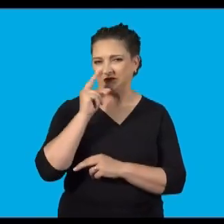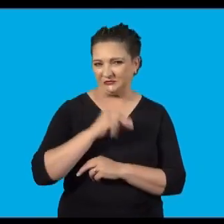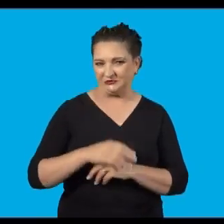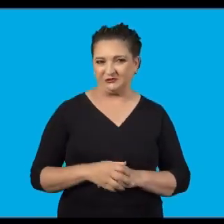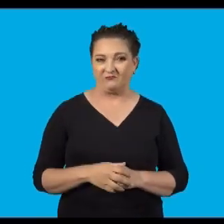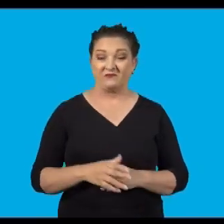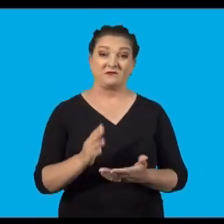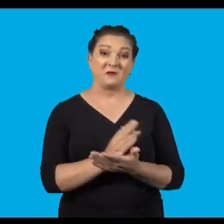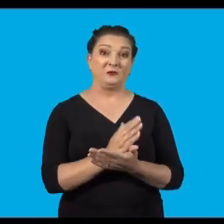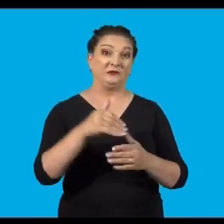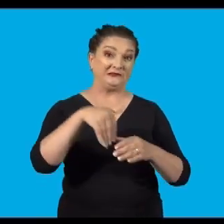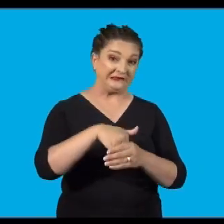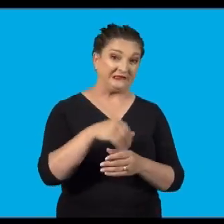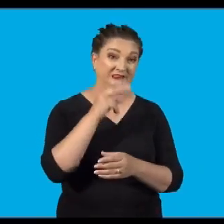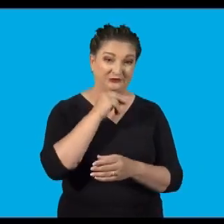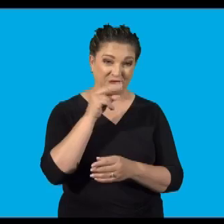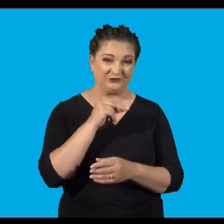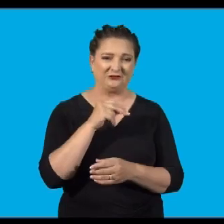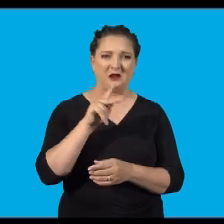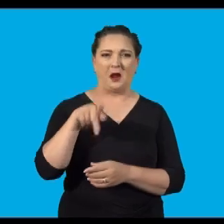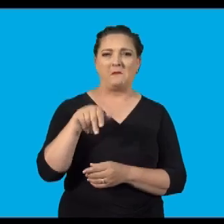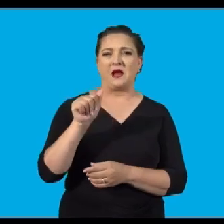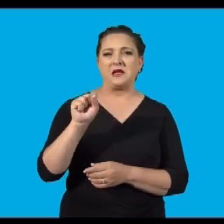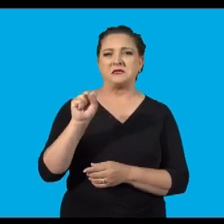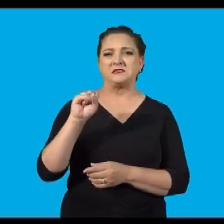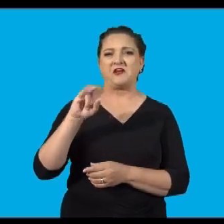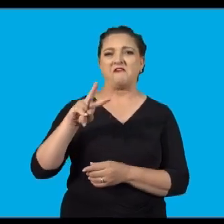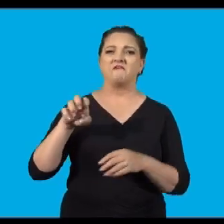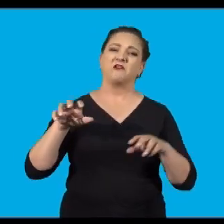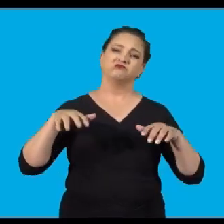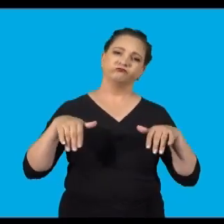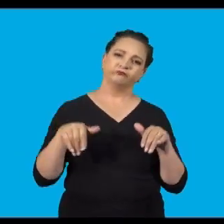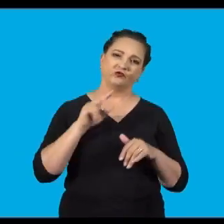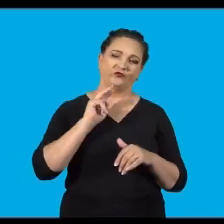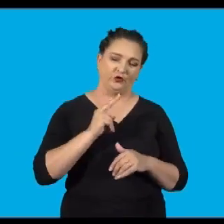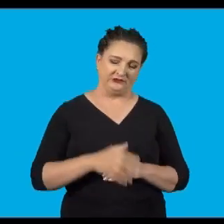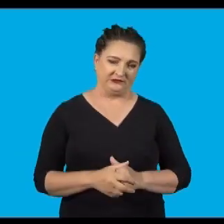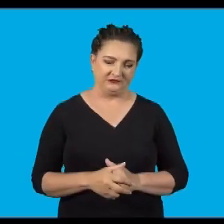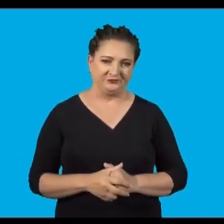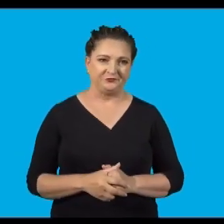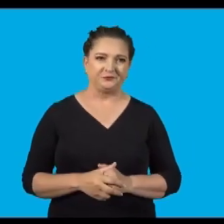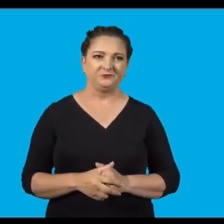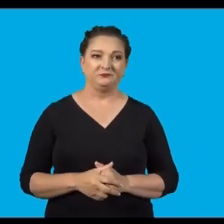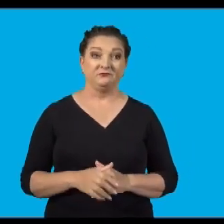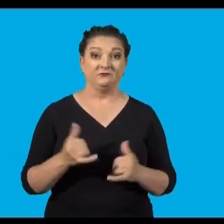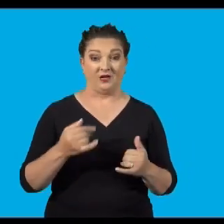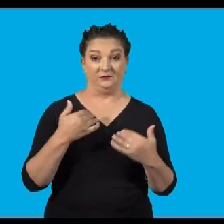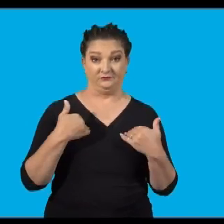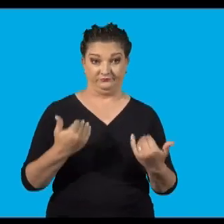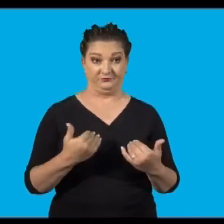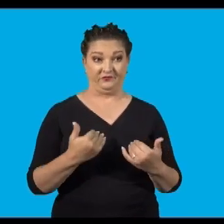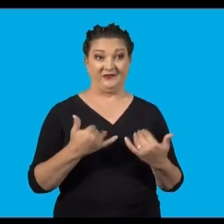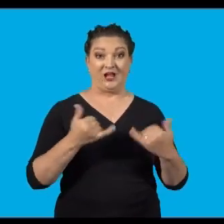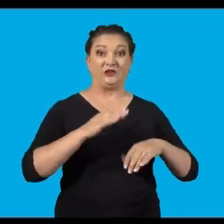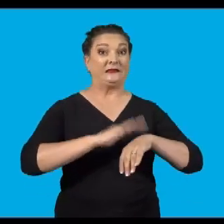a killer. And then parts of speech and passive voice. So we're going to be looking at those 4 aspects. So without wasting any time, let's